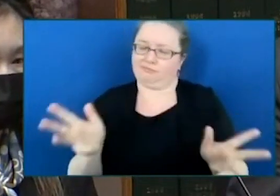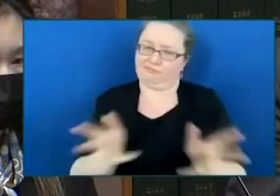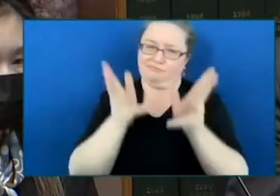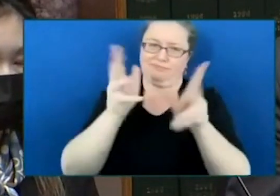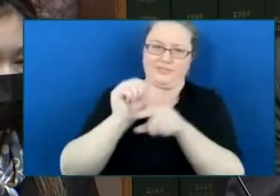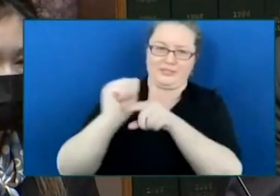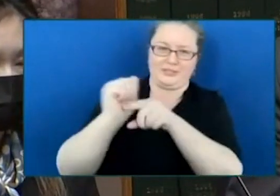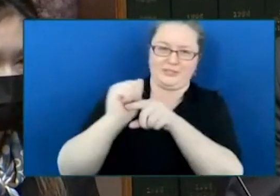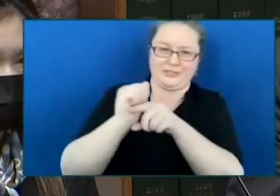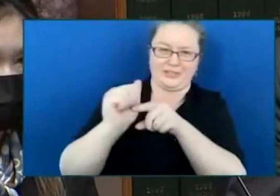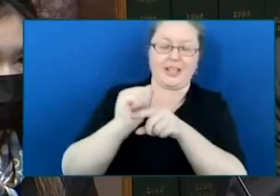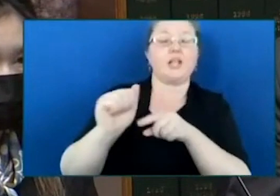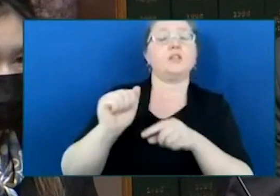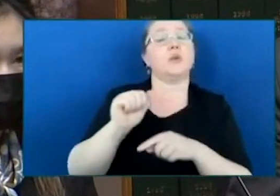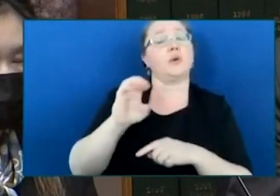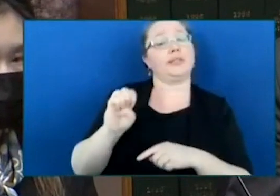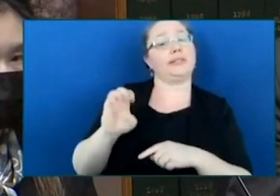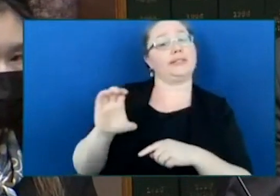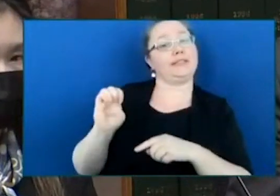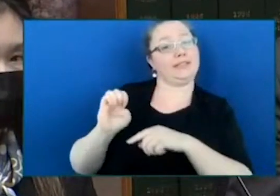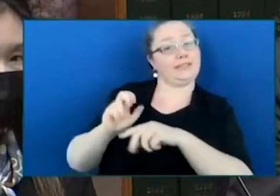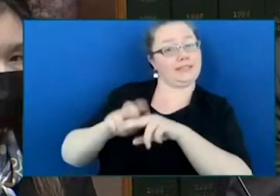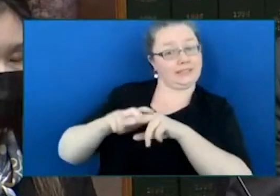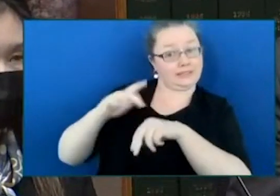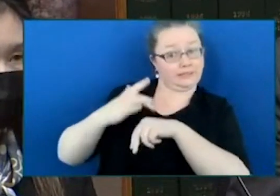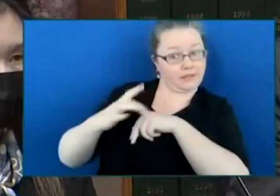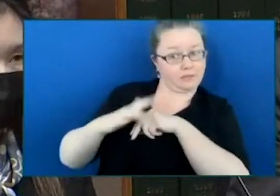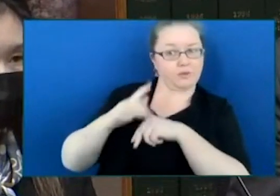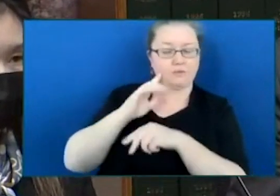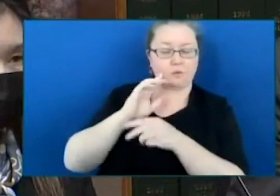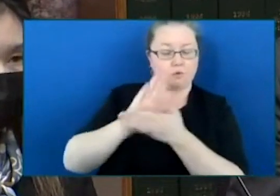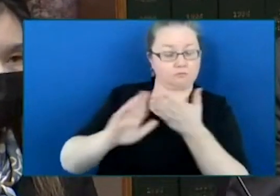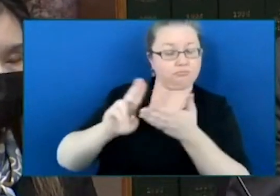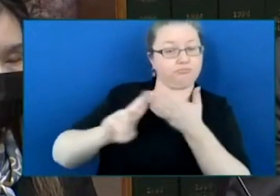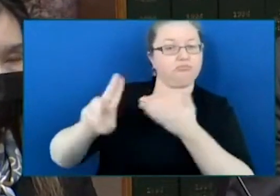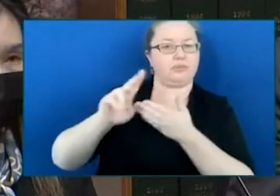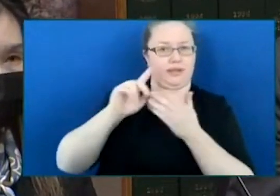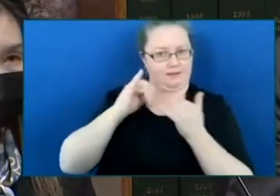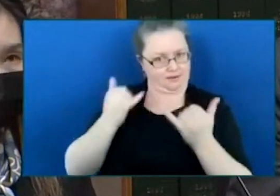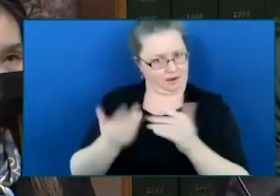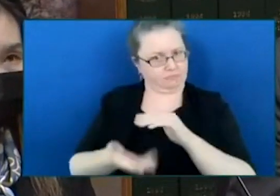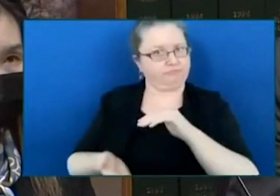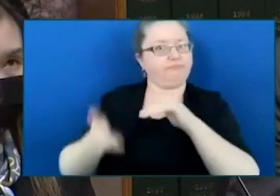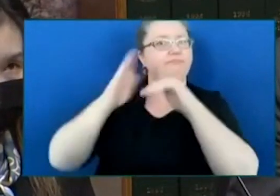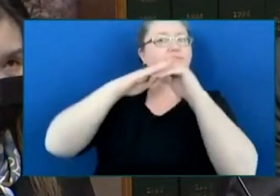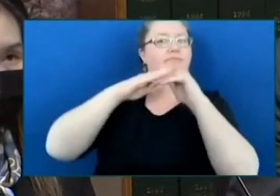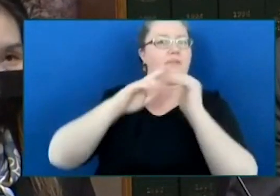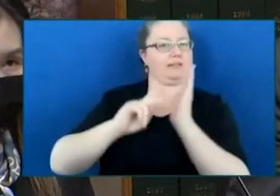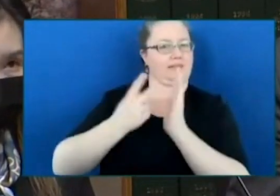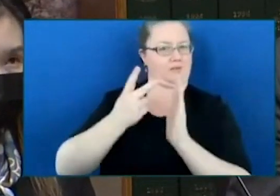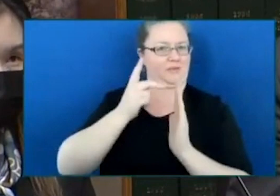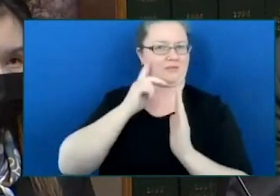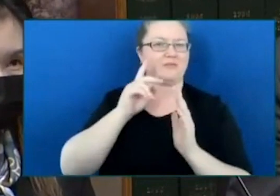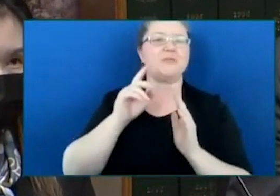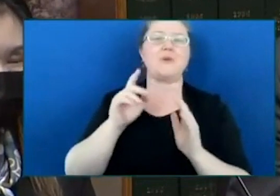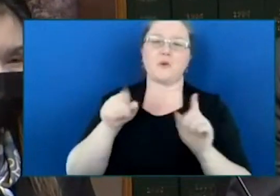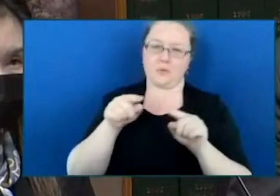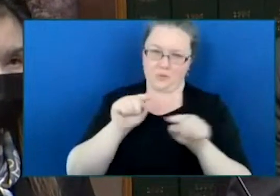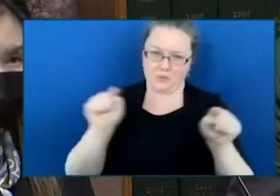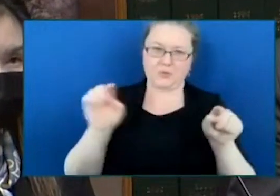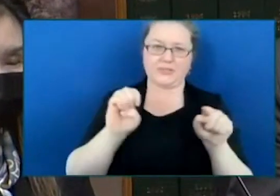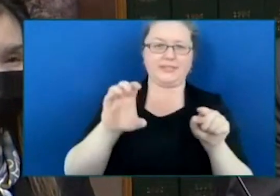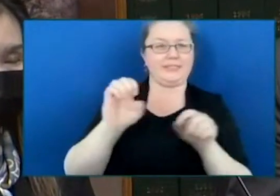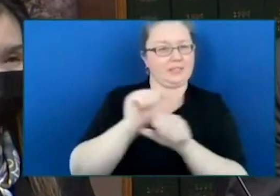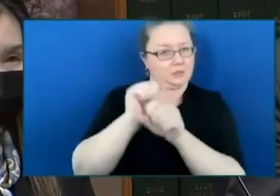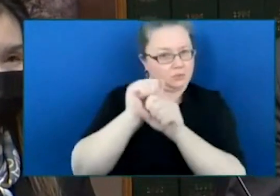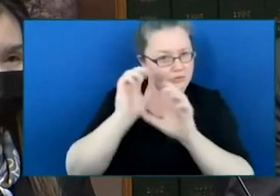educator seats over the last 3 years, and now Budget 2022 will add hundreds of new seats to train even more ECEs. This year's budget will also